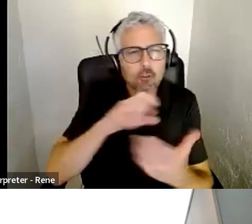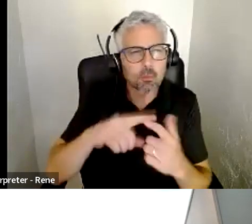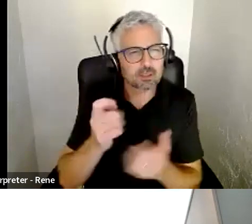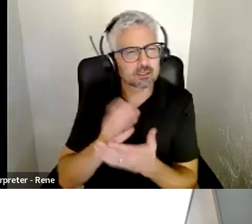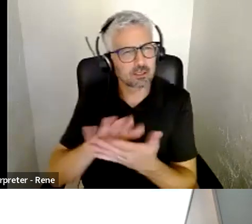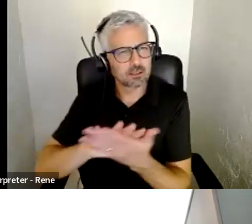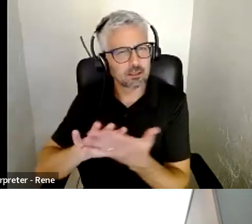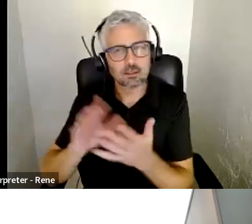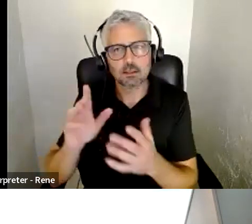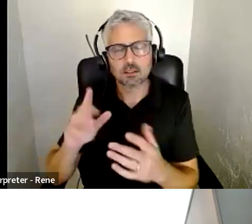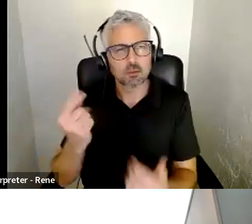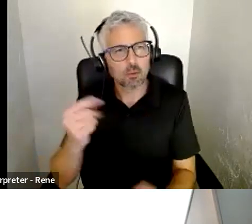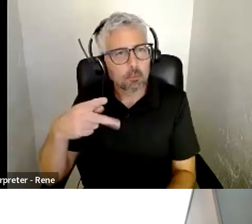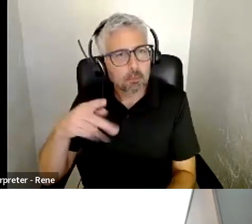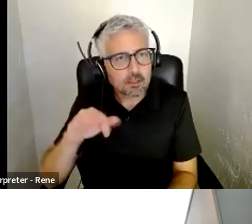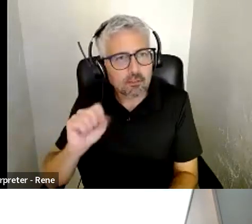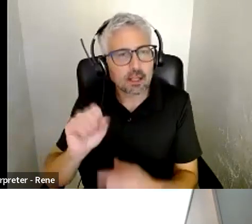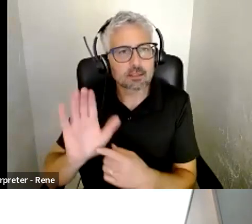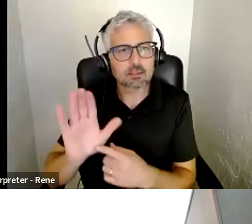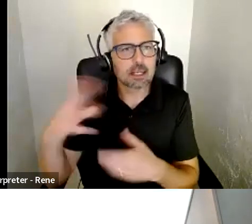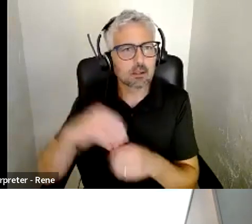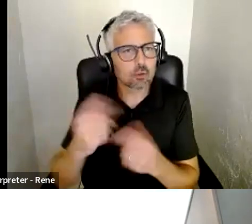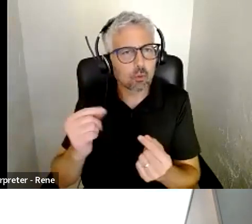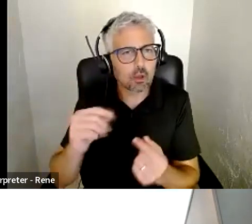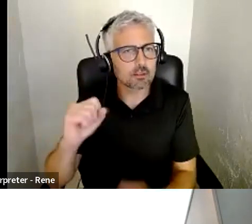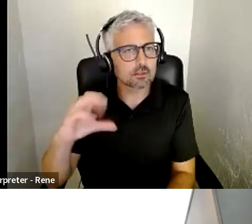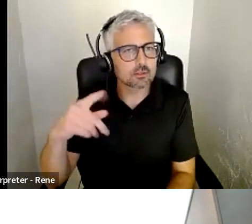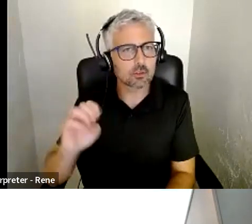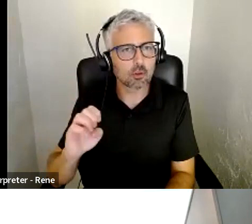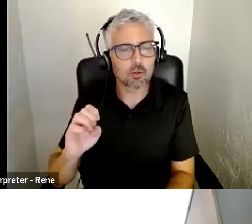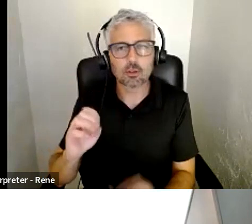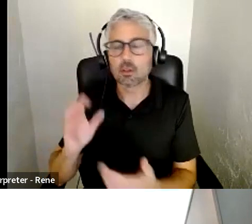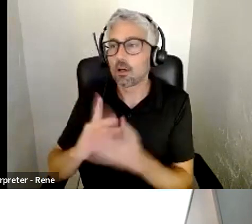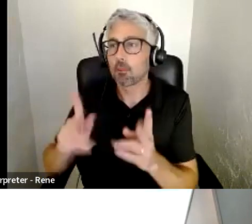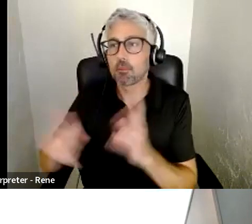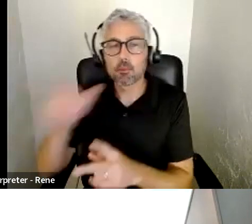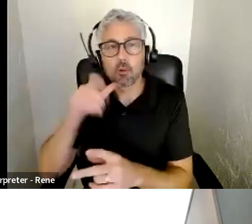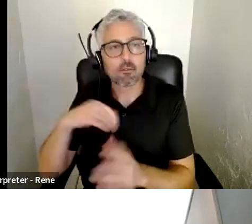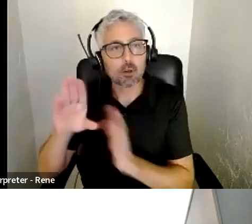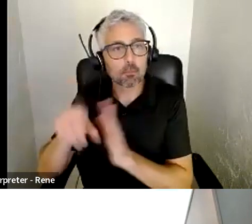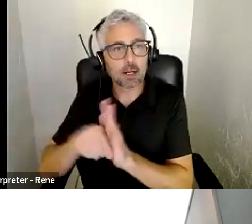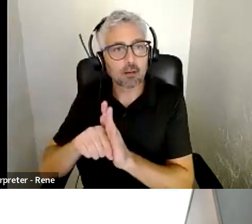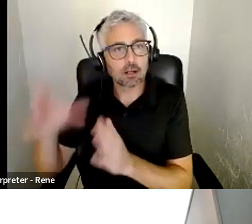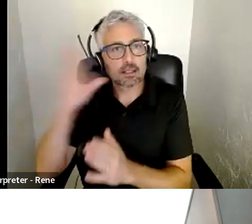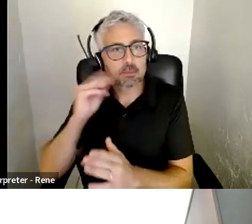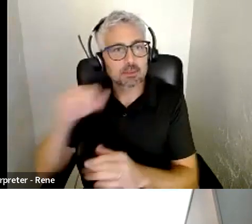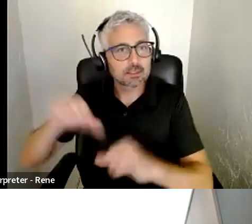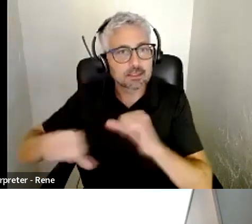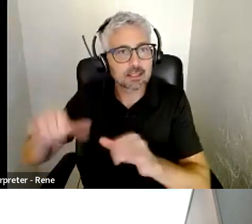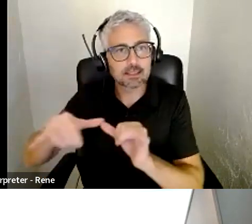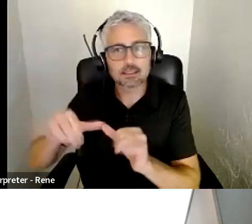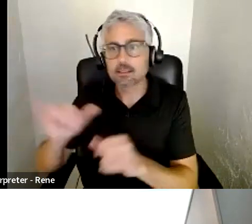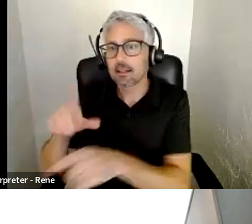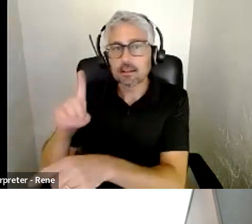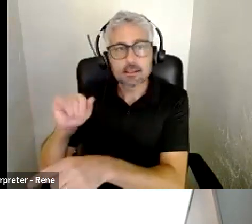is PFAS and the scope of it. Folks with scientific and engineering backgrounds, like David and